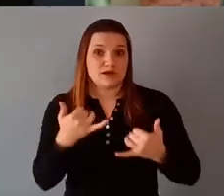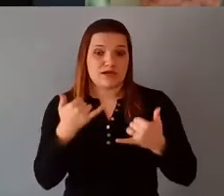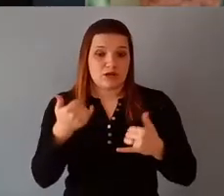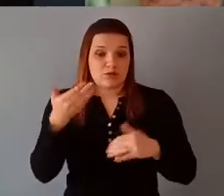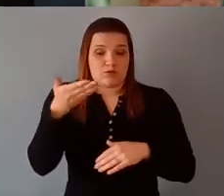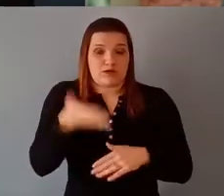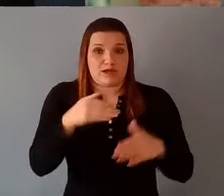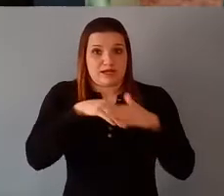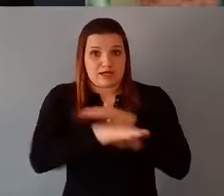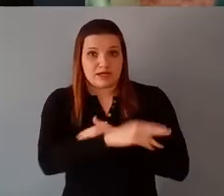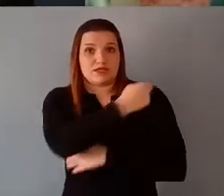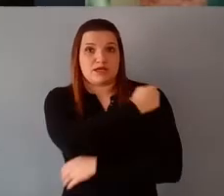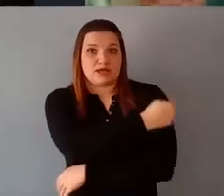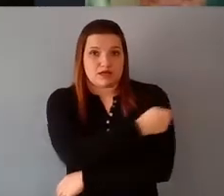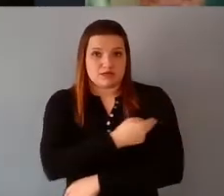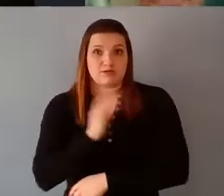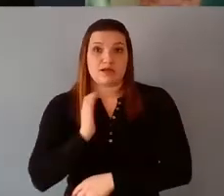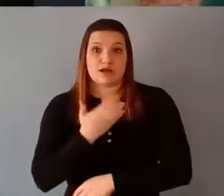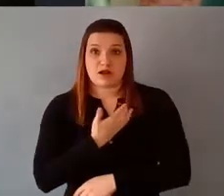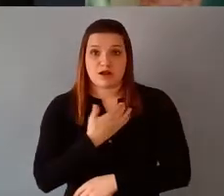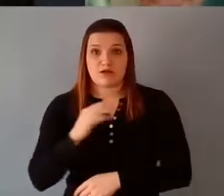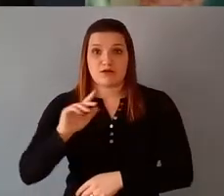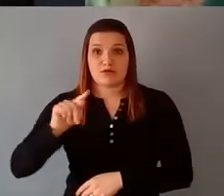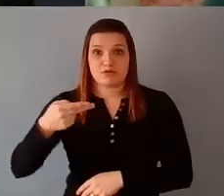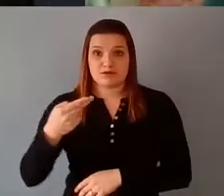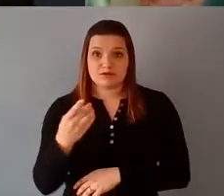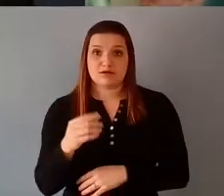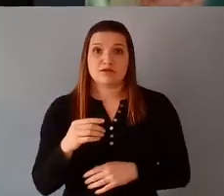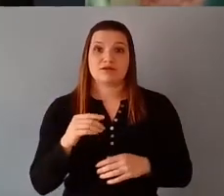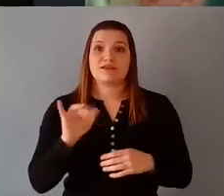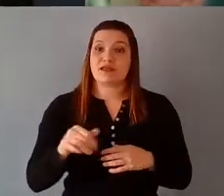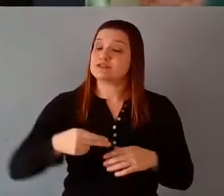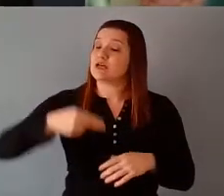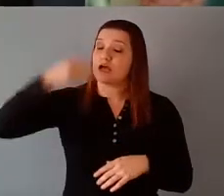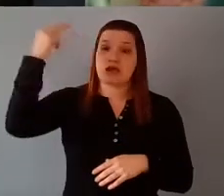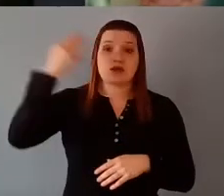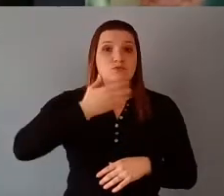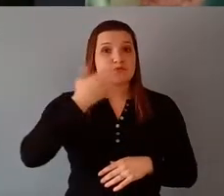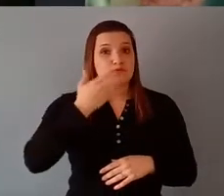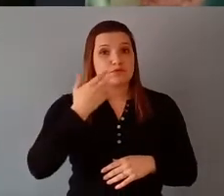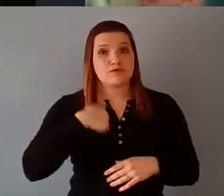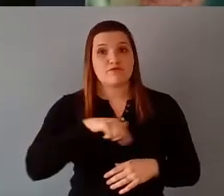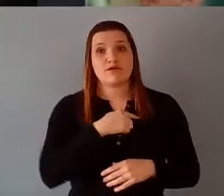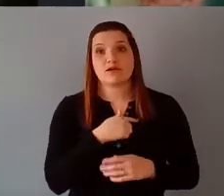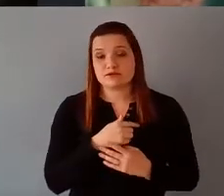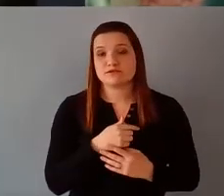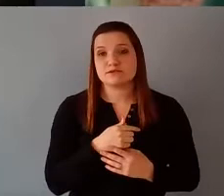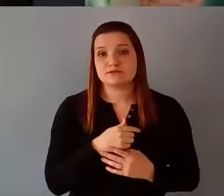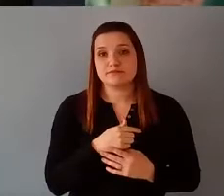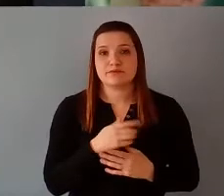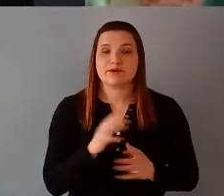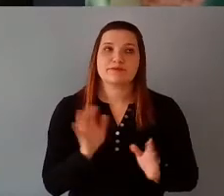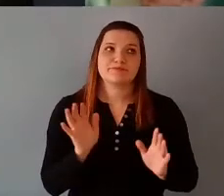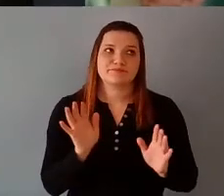in the Cuya Delta Medical Center. That's an all-time high for us. Although, well, I say